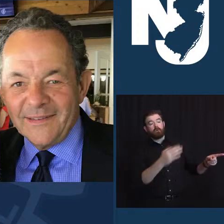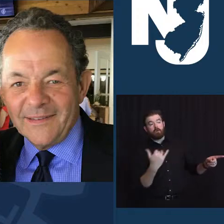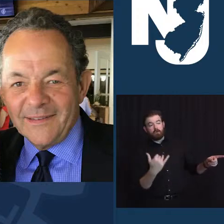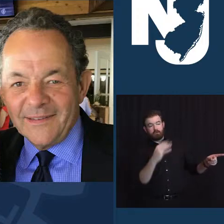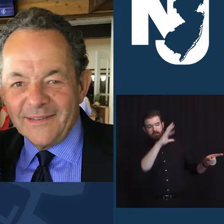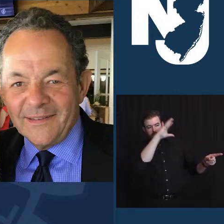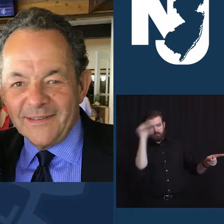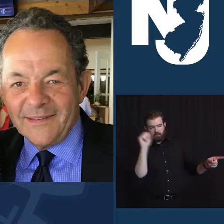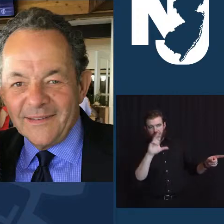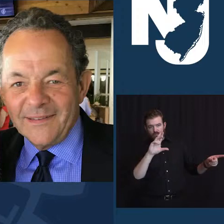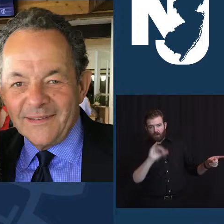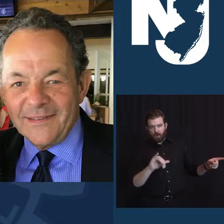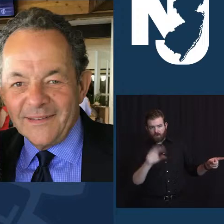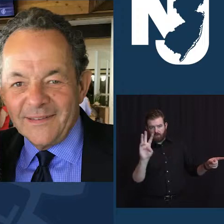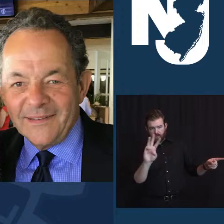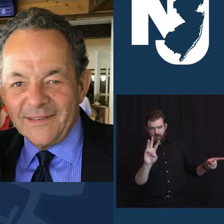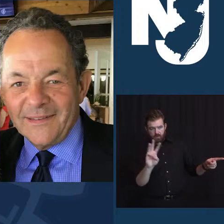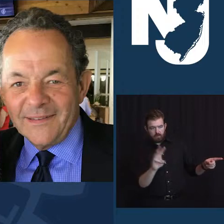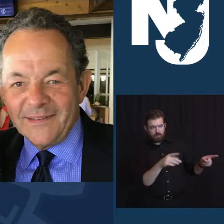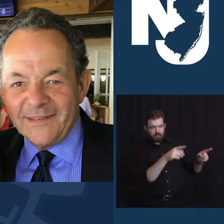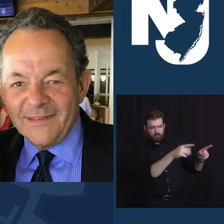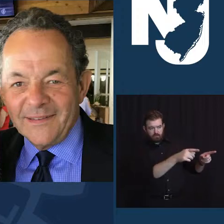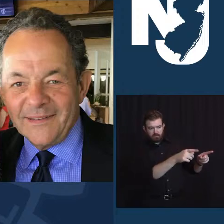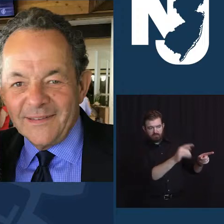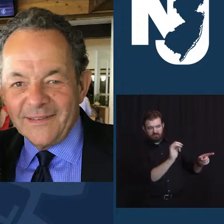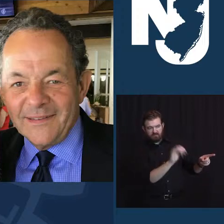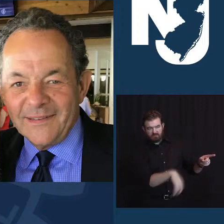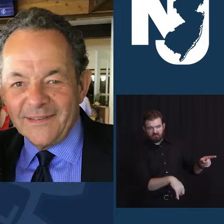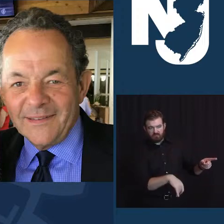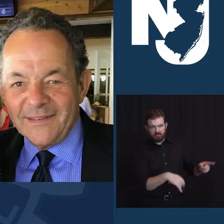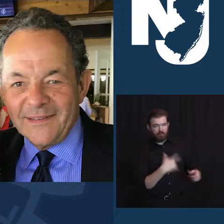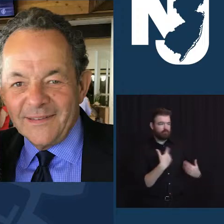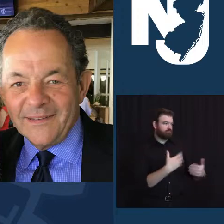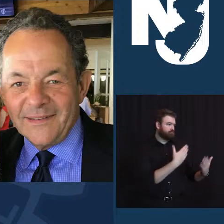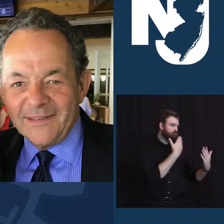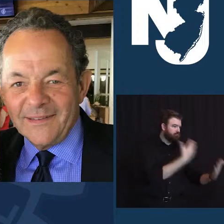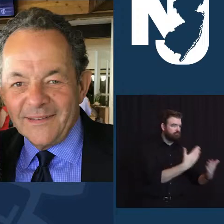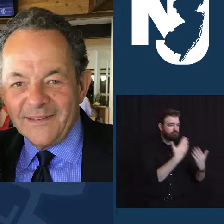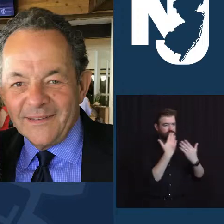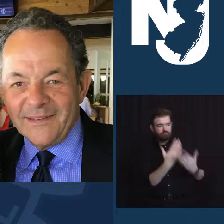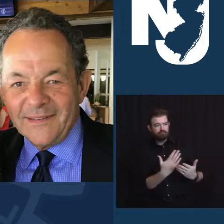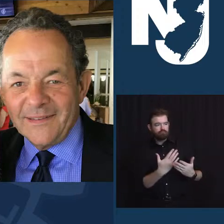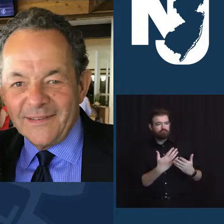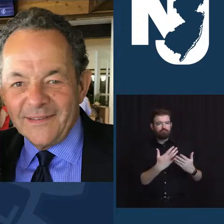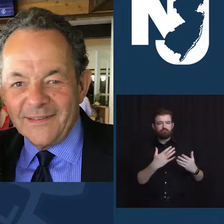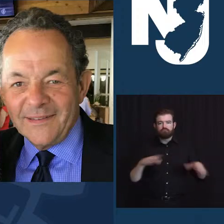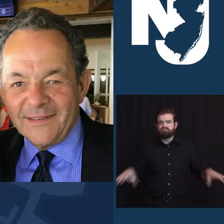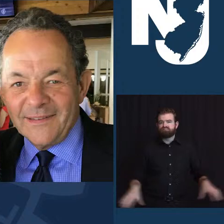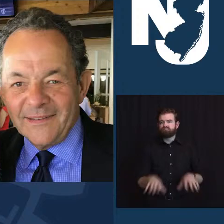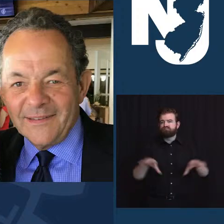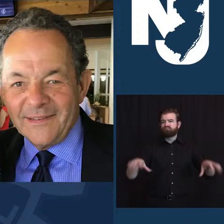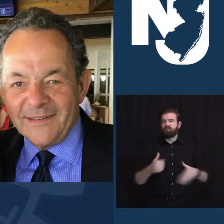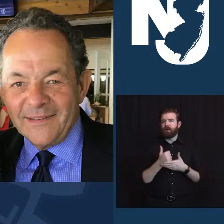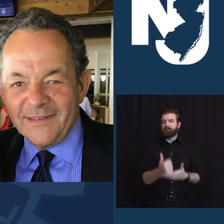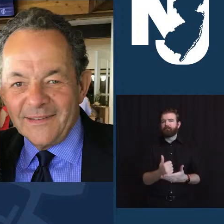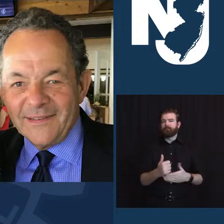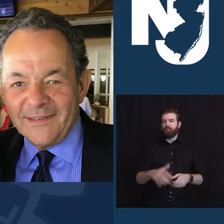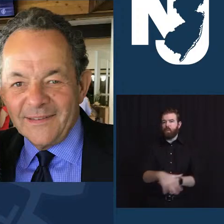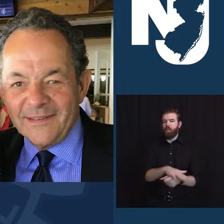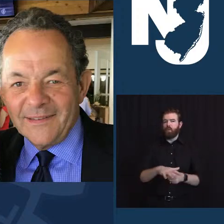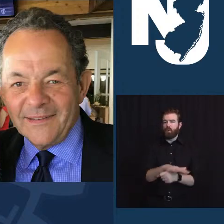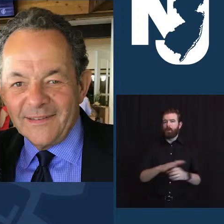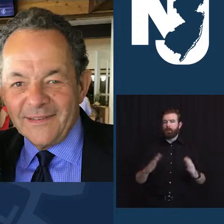gentlemen right there, Nick and Ray, for the Rotary's great work and history of community service. The Morristown Rotary will be celebrating